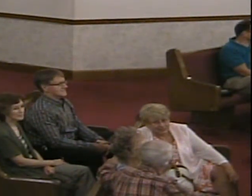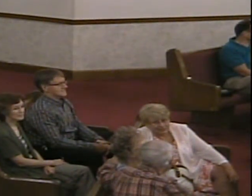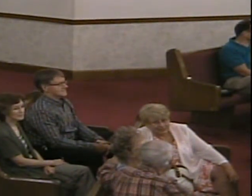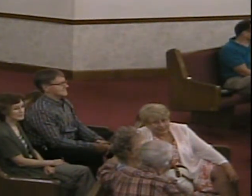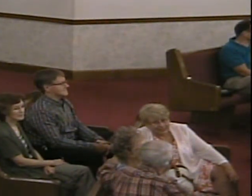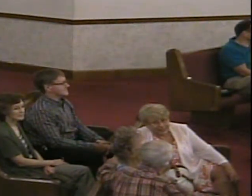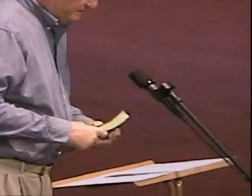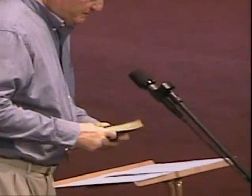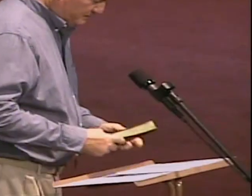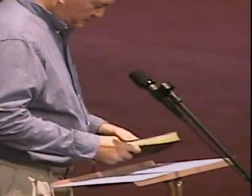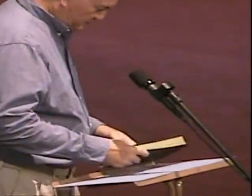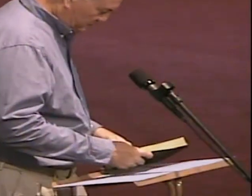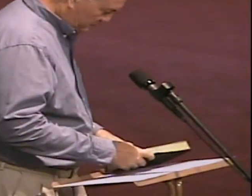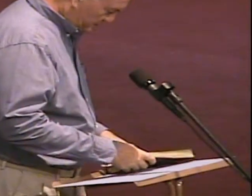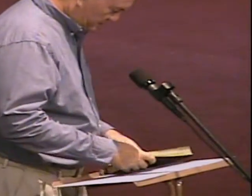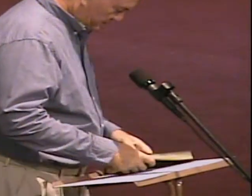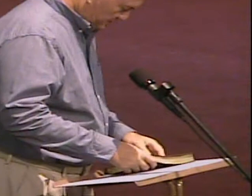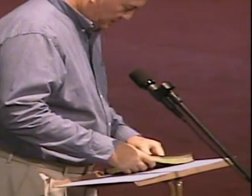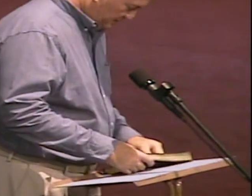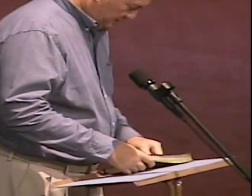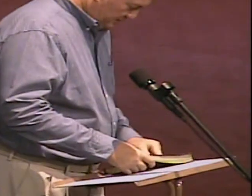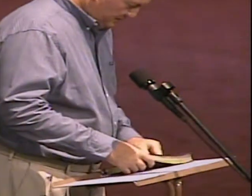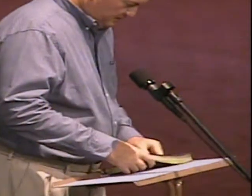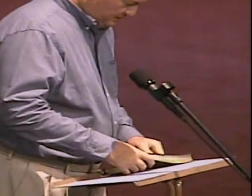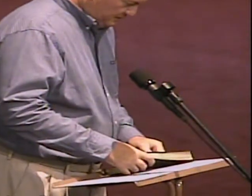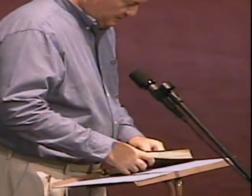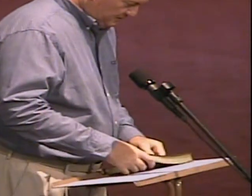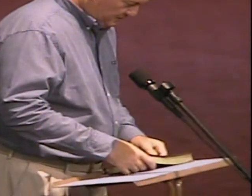Thank you.